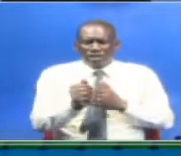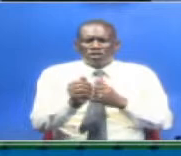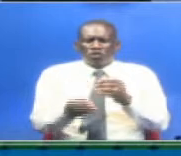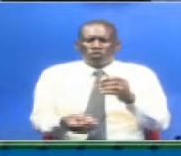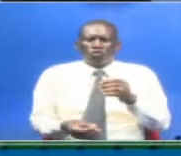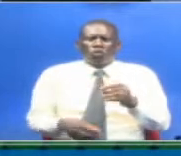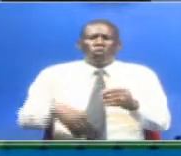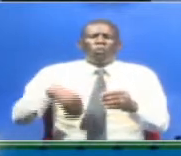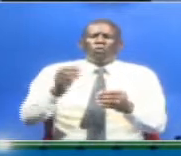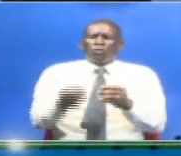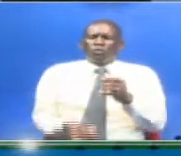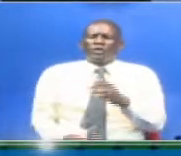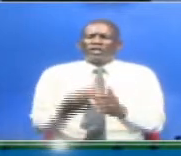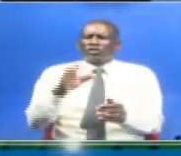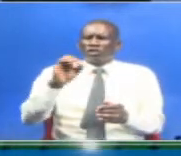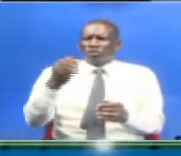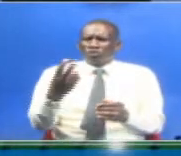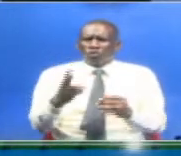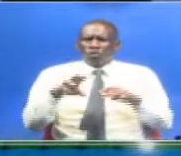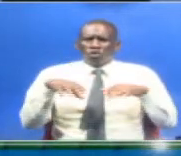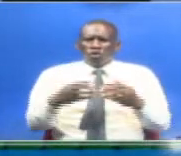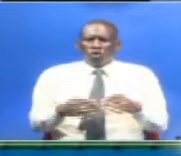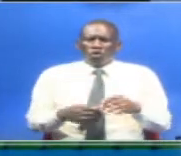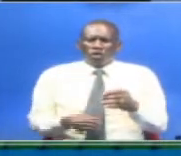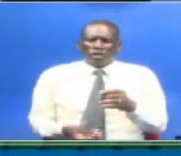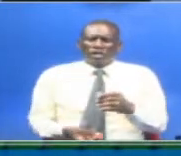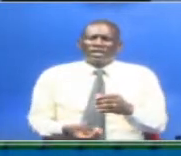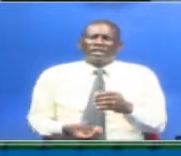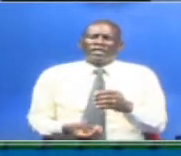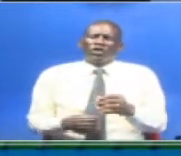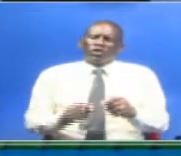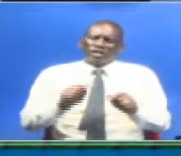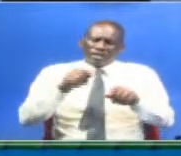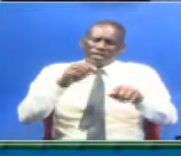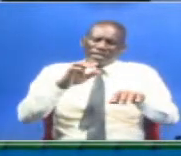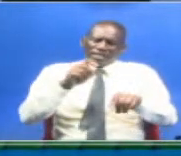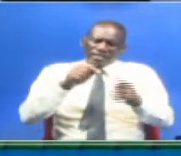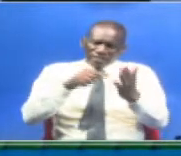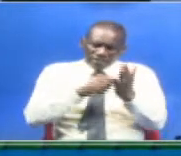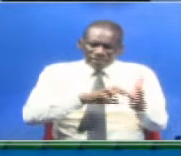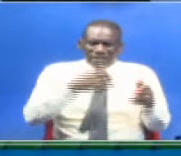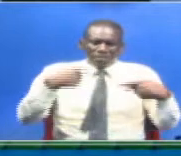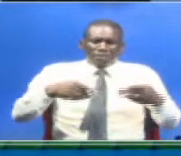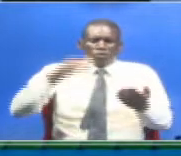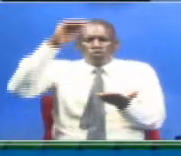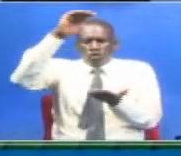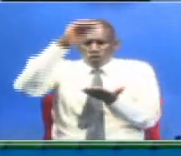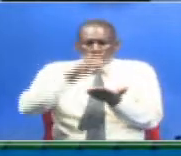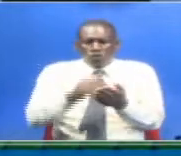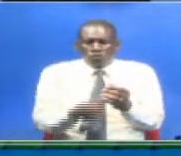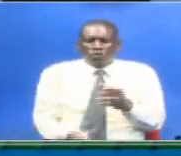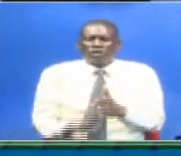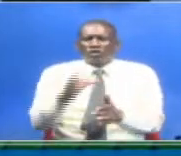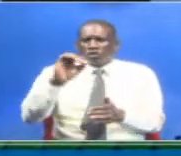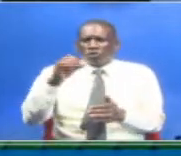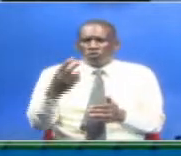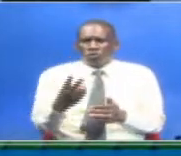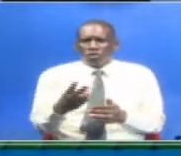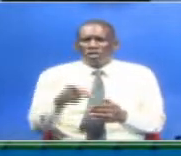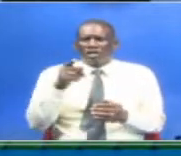by incentivizing those that reduce emissions. Examples of this include reduced